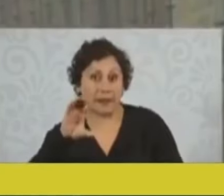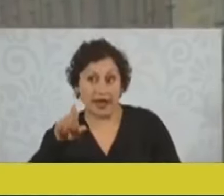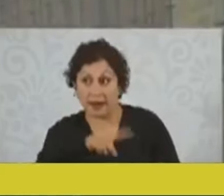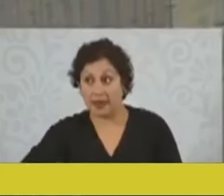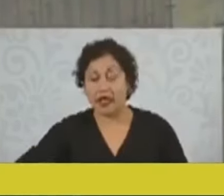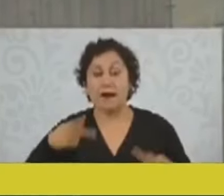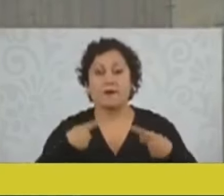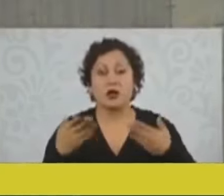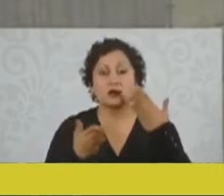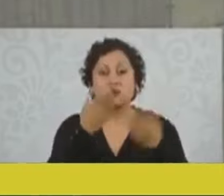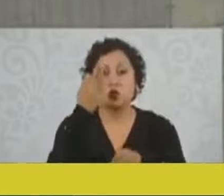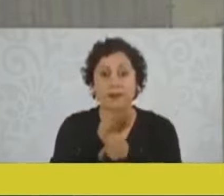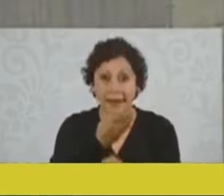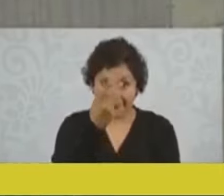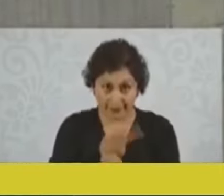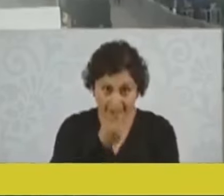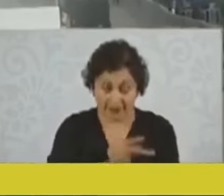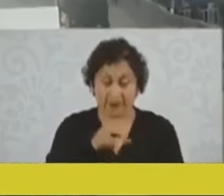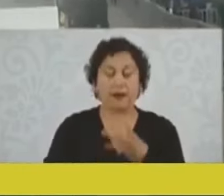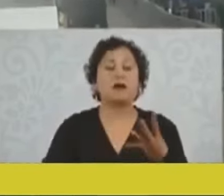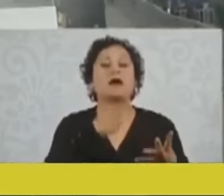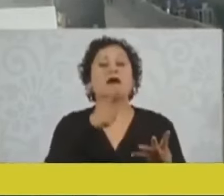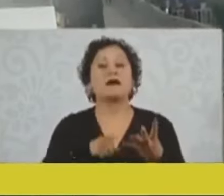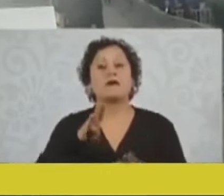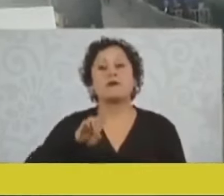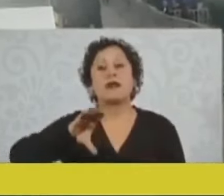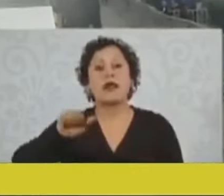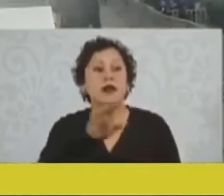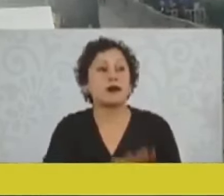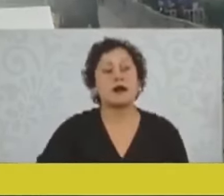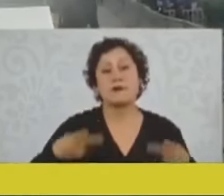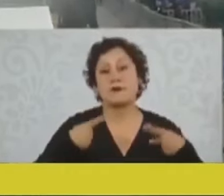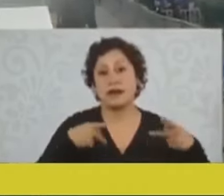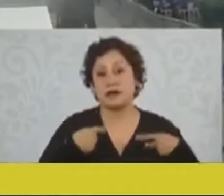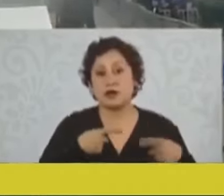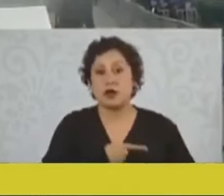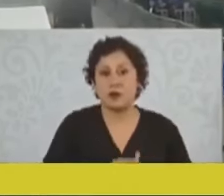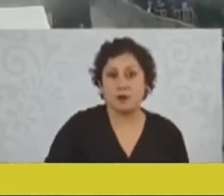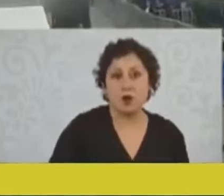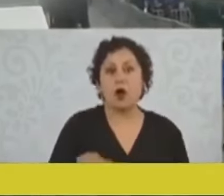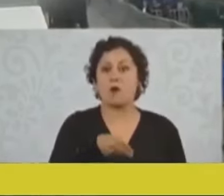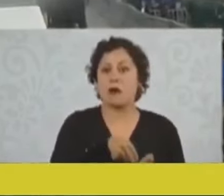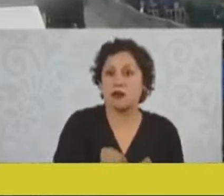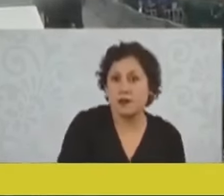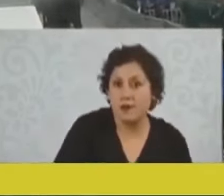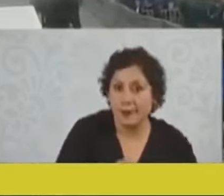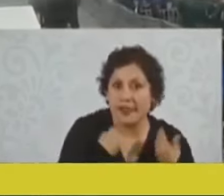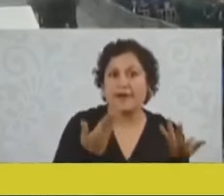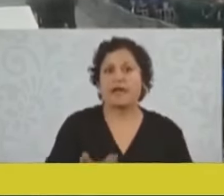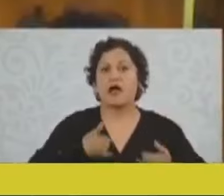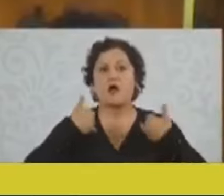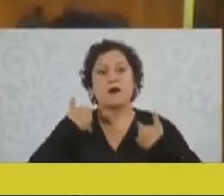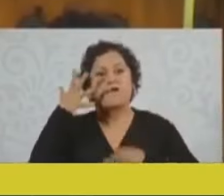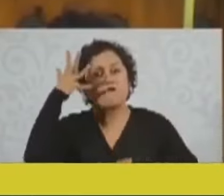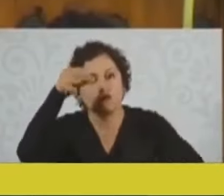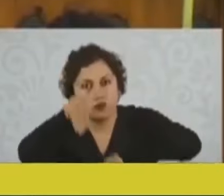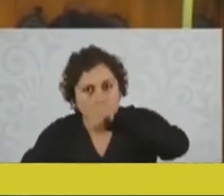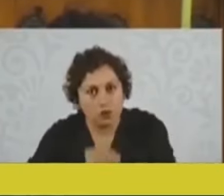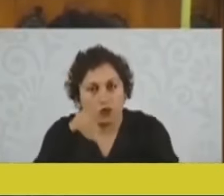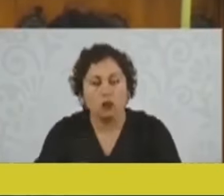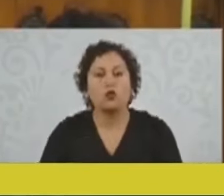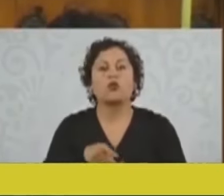Also pension for people with handicaps. Internship for students with a scarcity